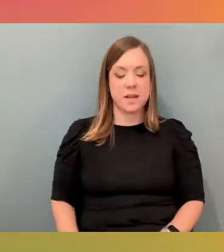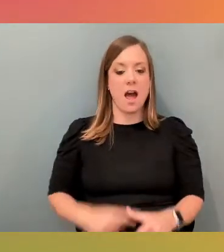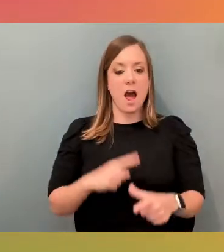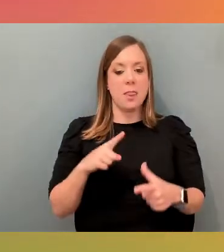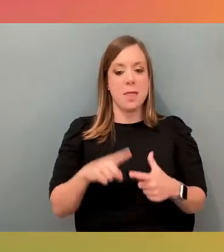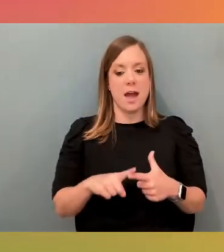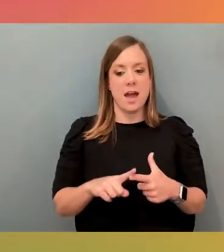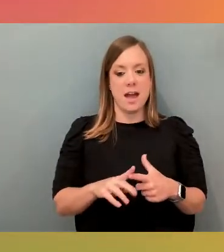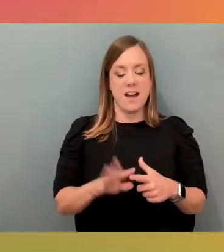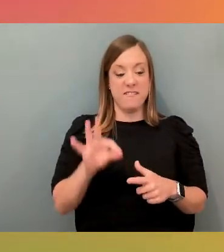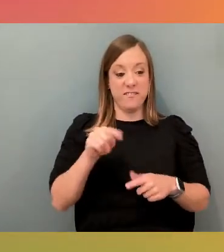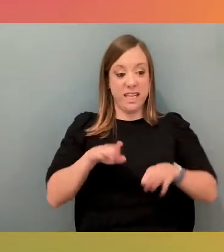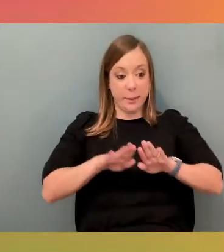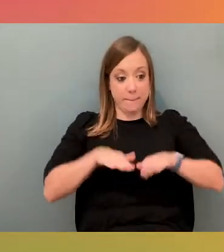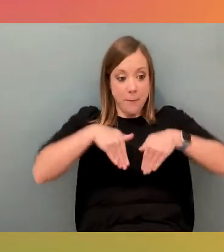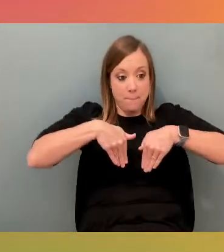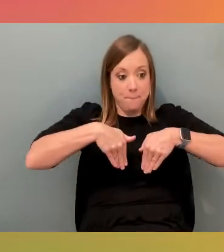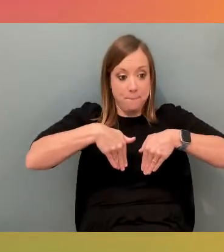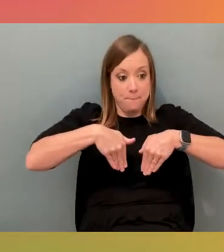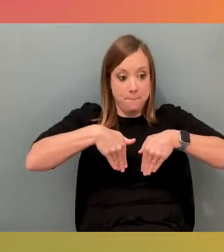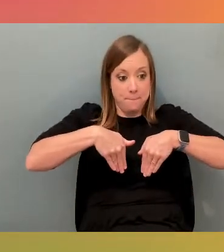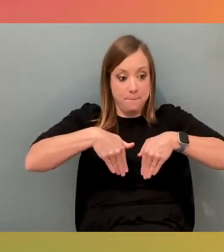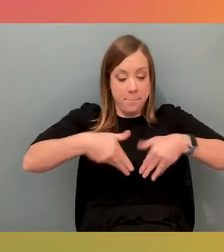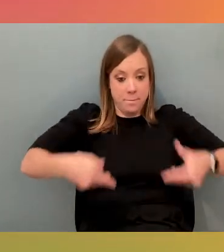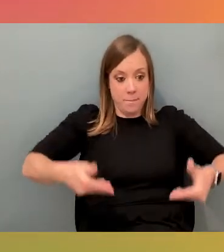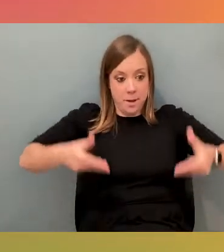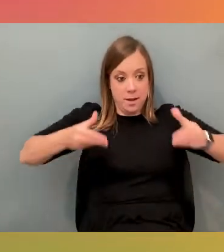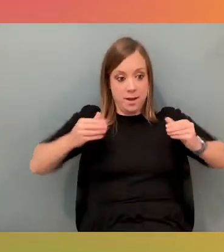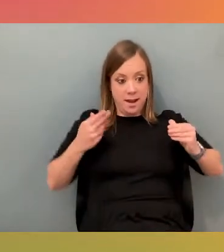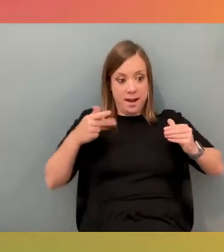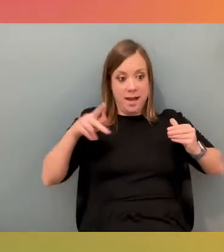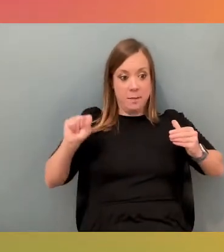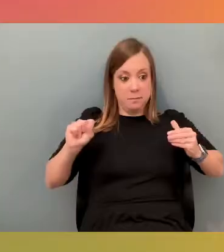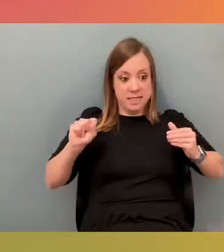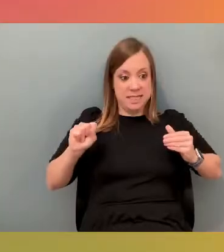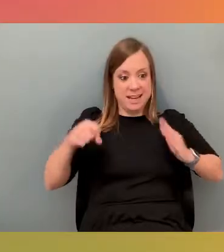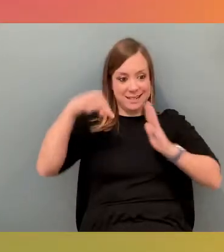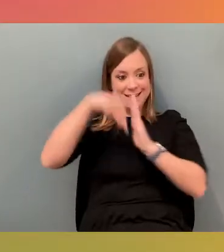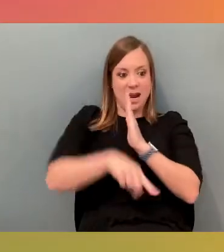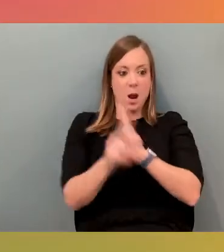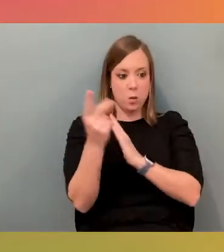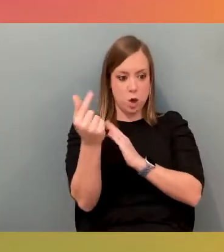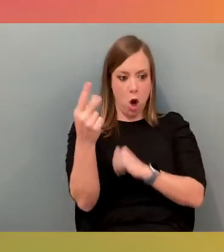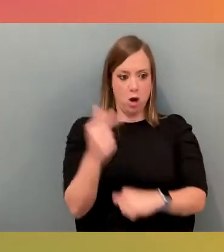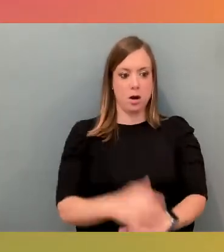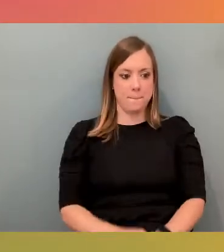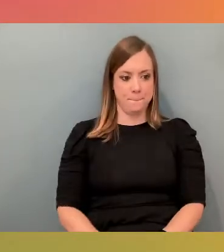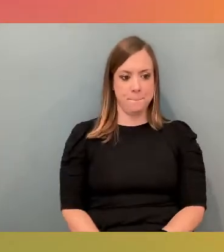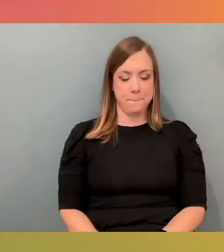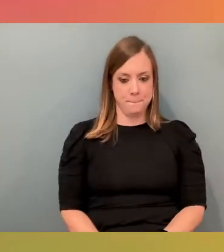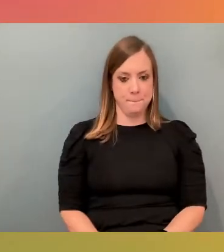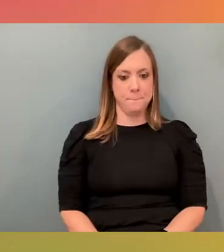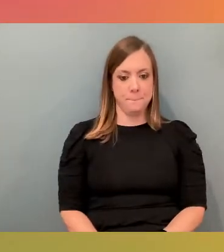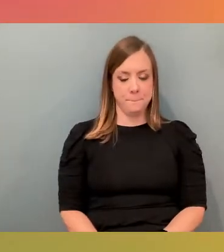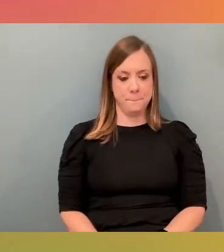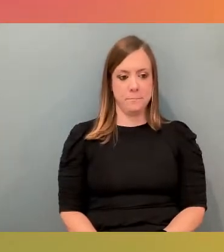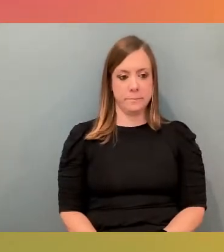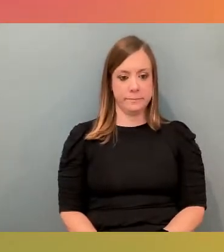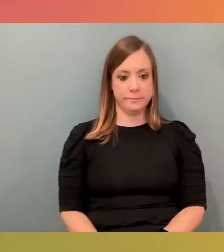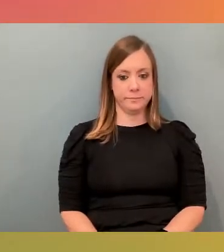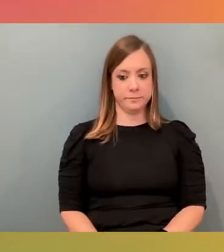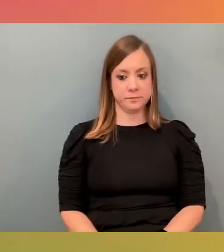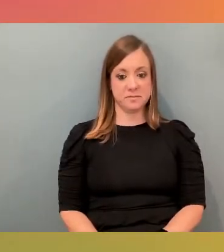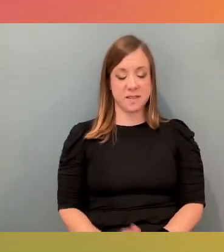your knees, and lift your hips up and back to your first downward facing dog. So just taking a moment, maybe pedal